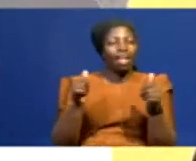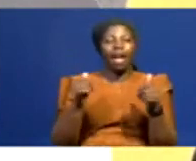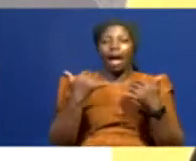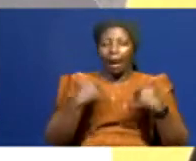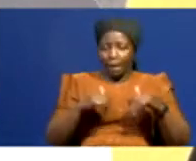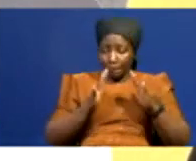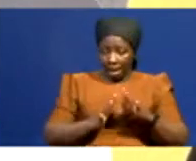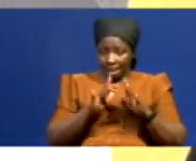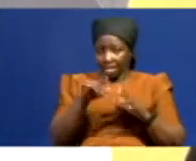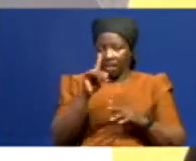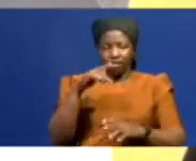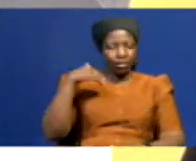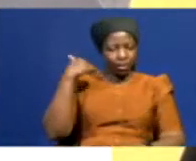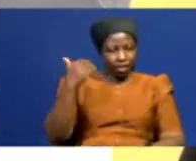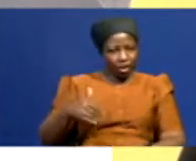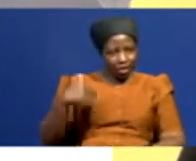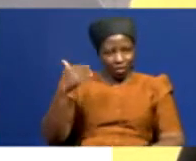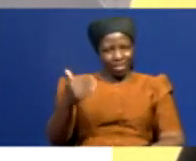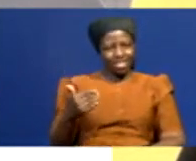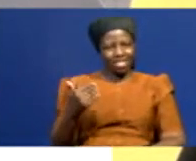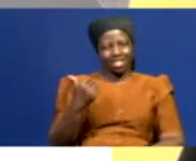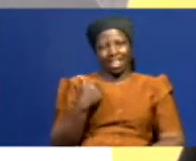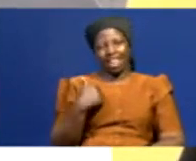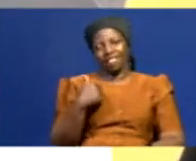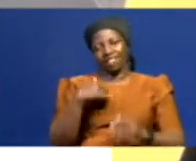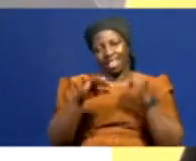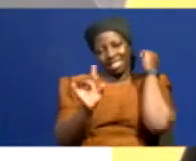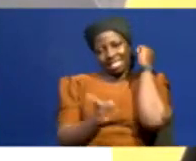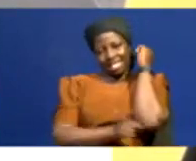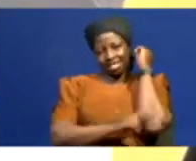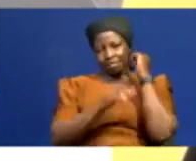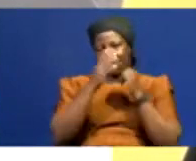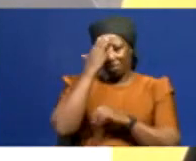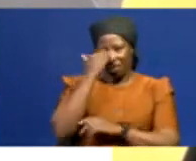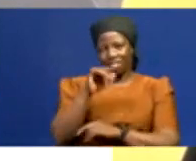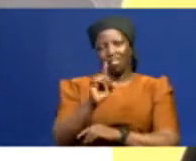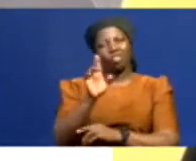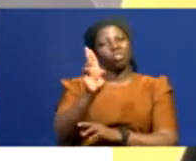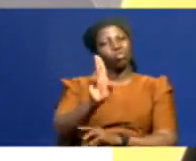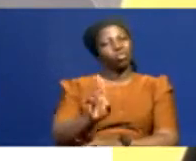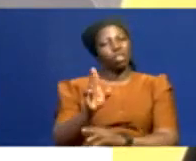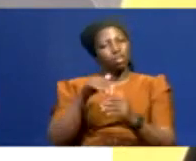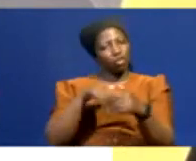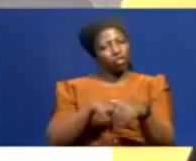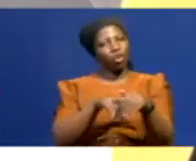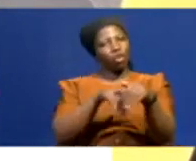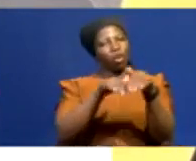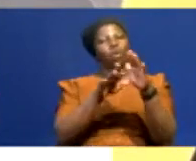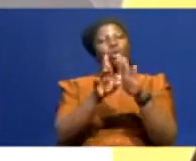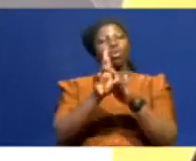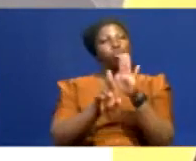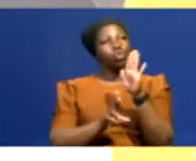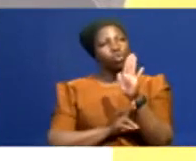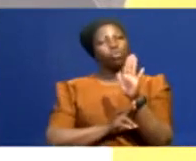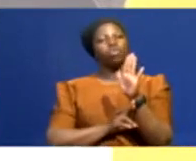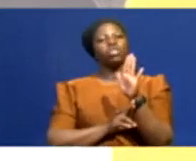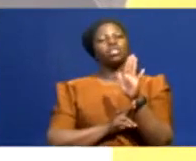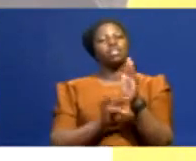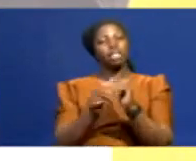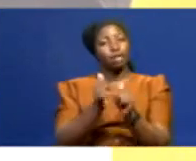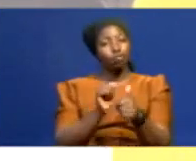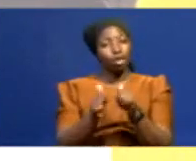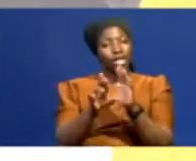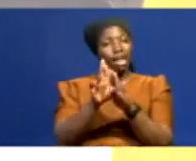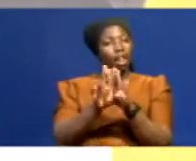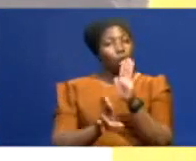is always a disciplined person because he's used to following rules of the game.